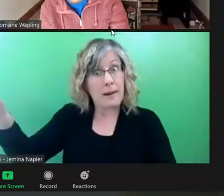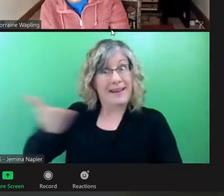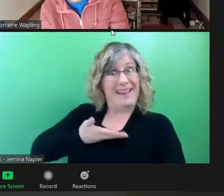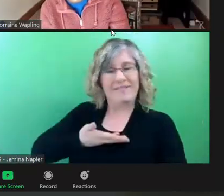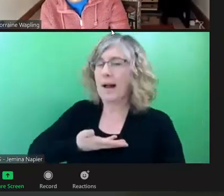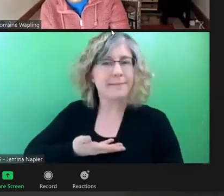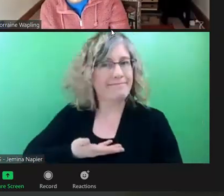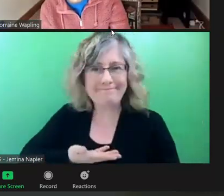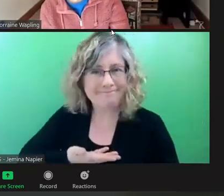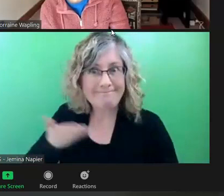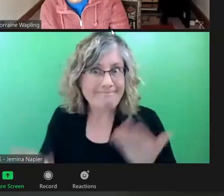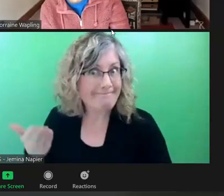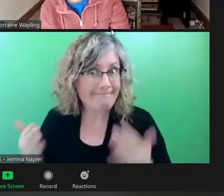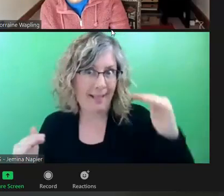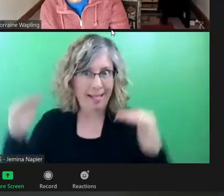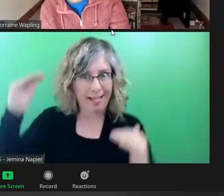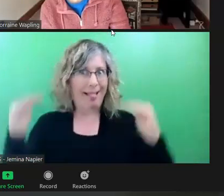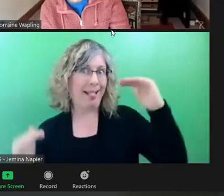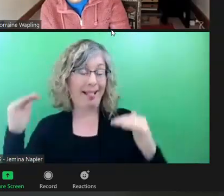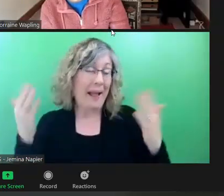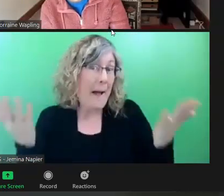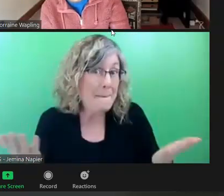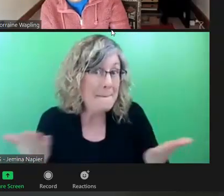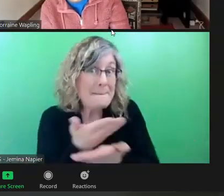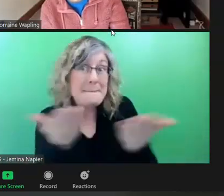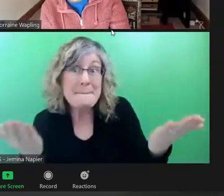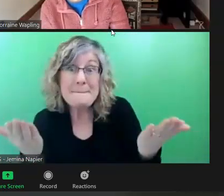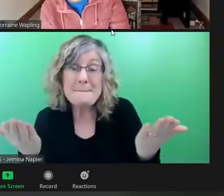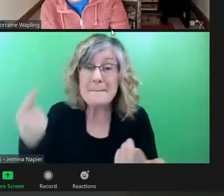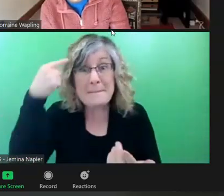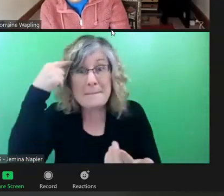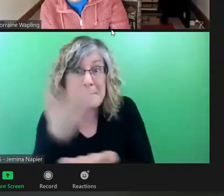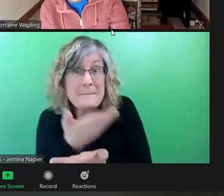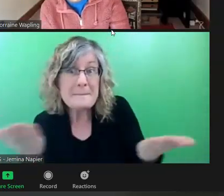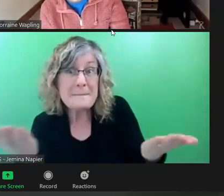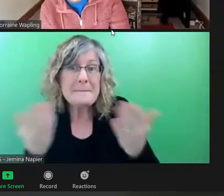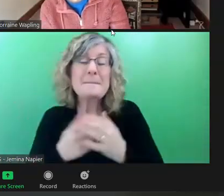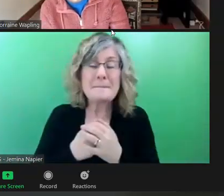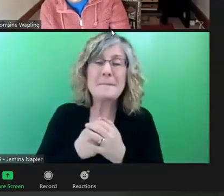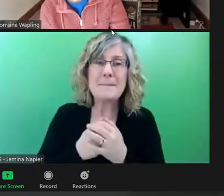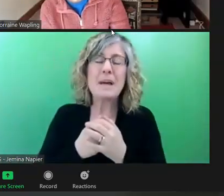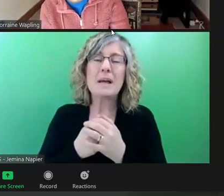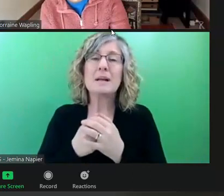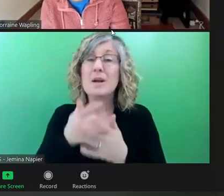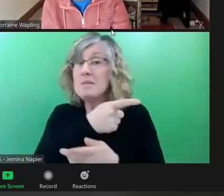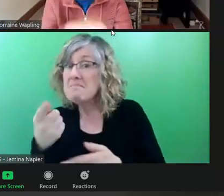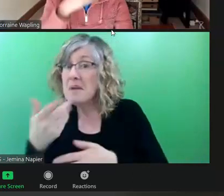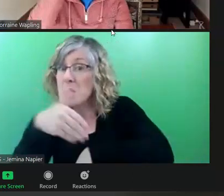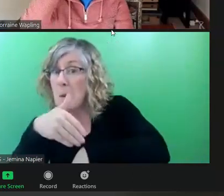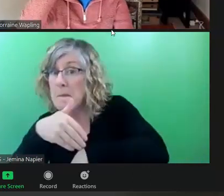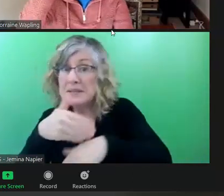I don't know if anybody would like to comment on that, and perhaps to also think another question